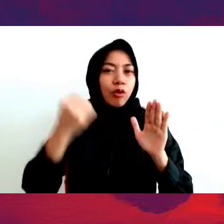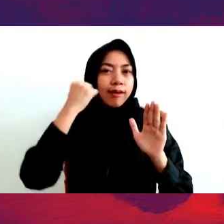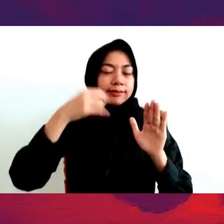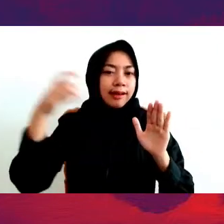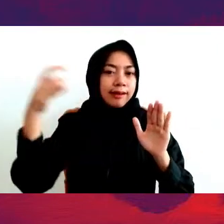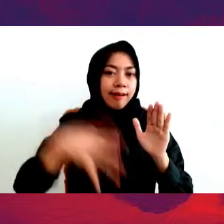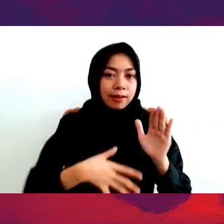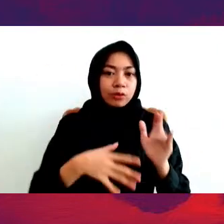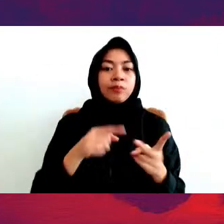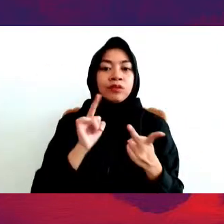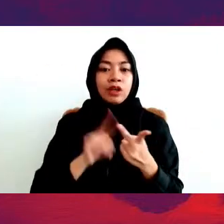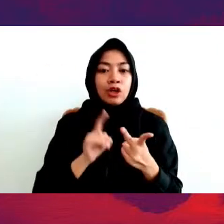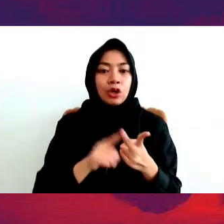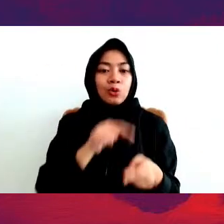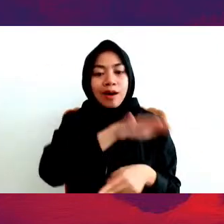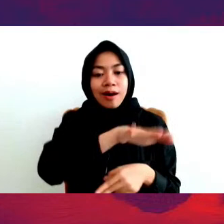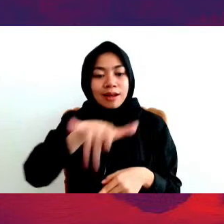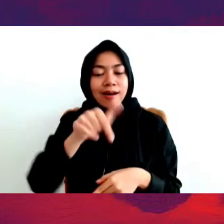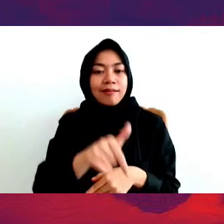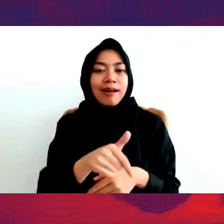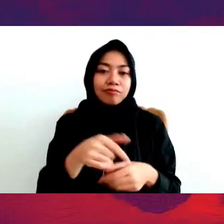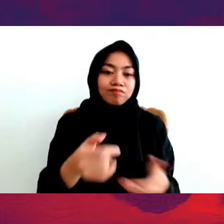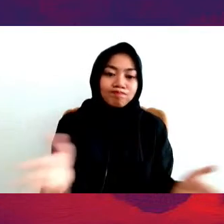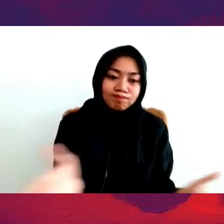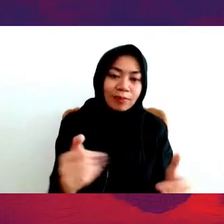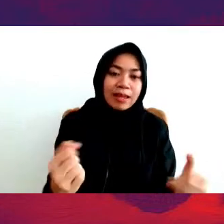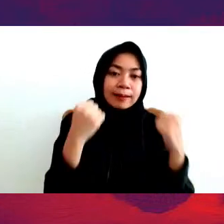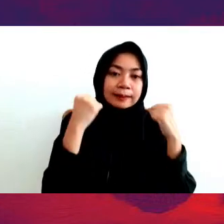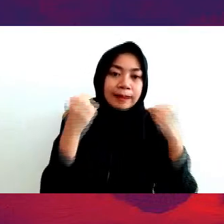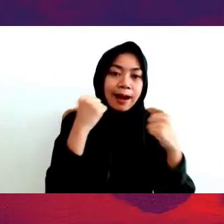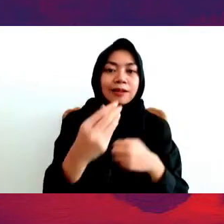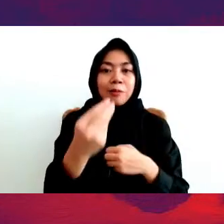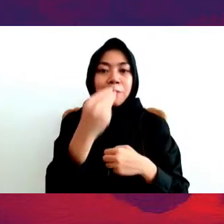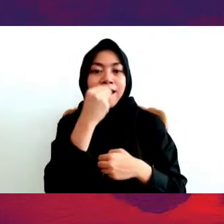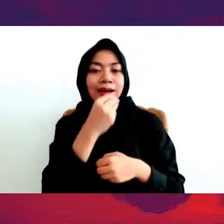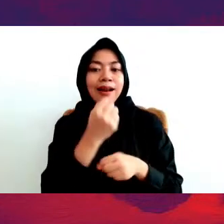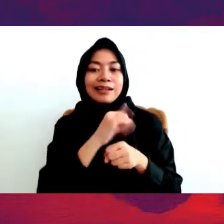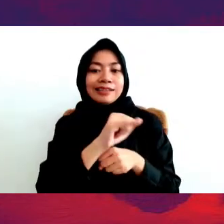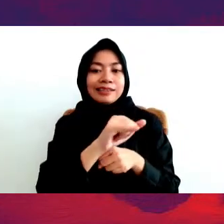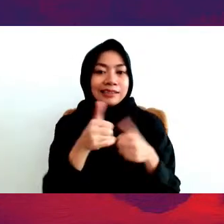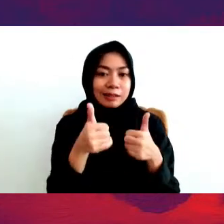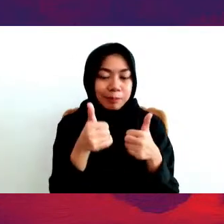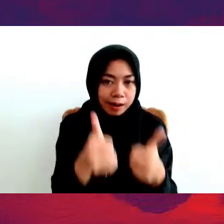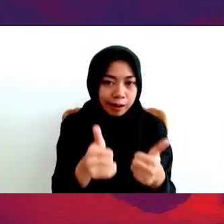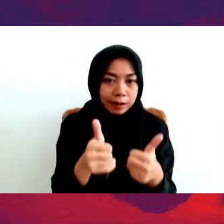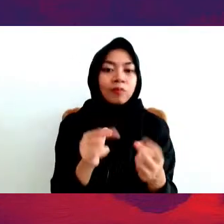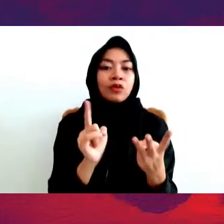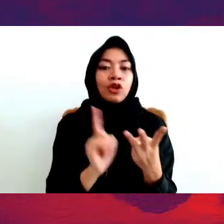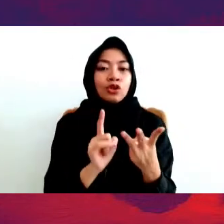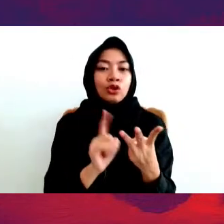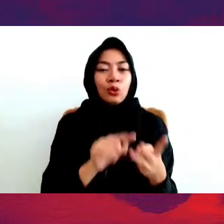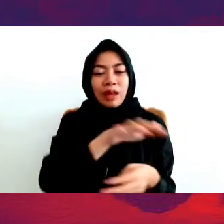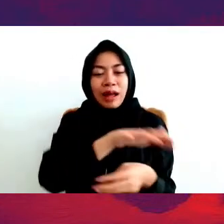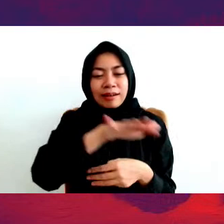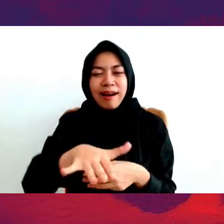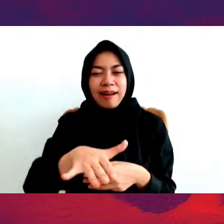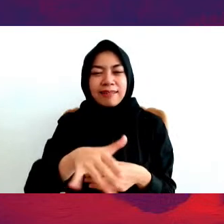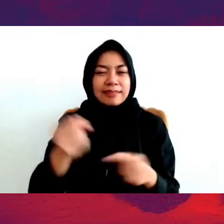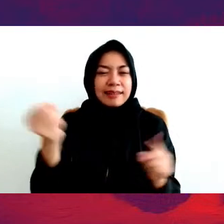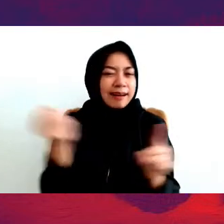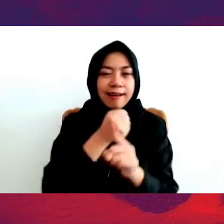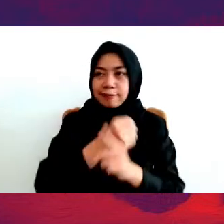and nourished. And then protect children from violence, abuses, and stress, especially from their own family